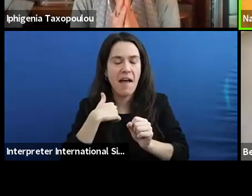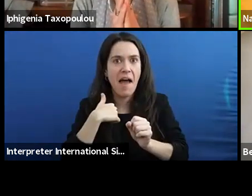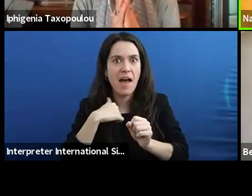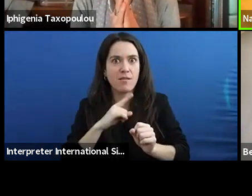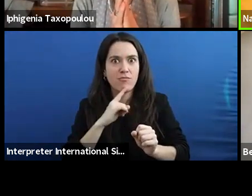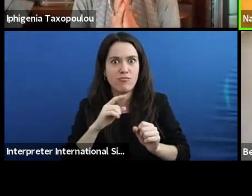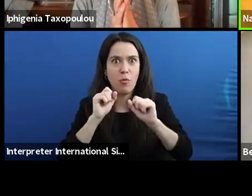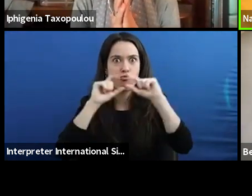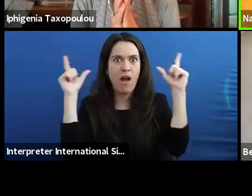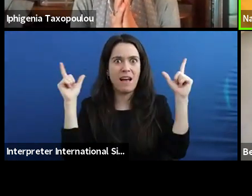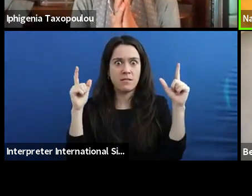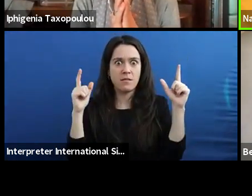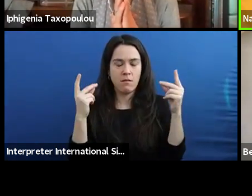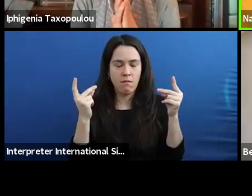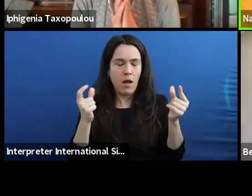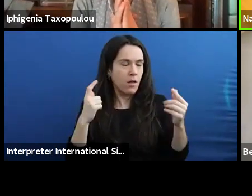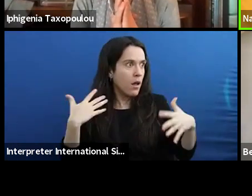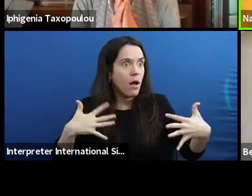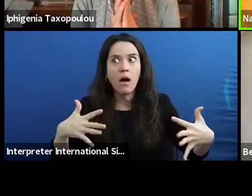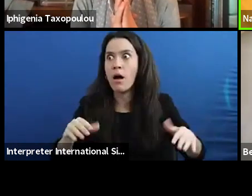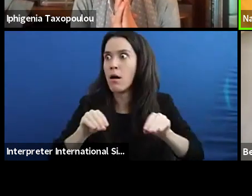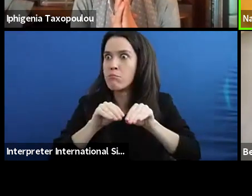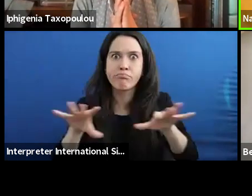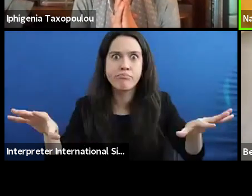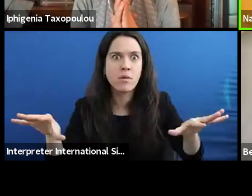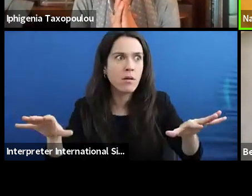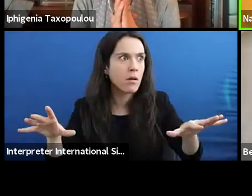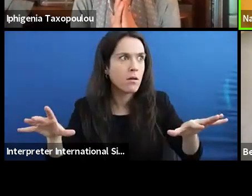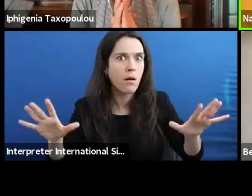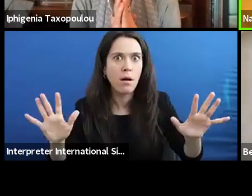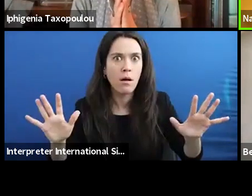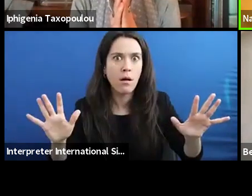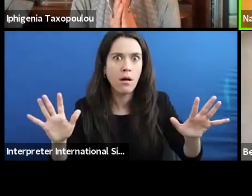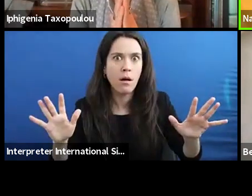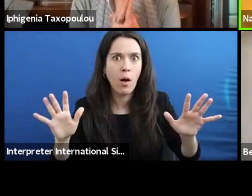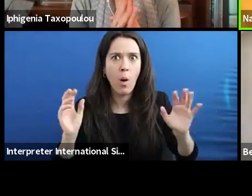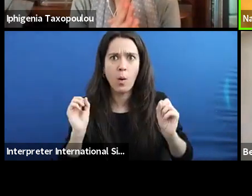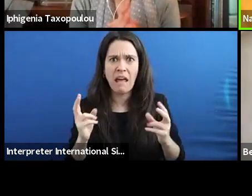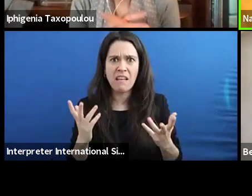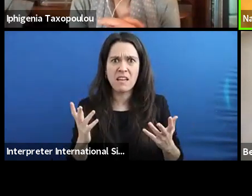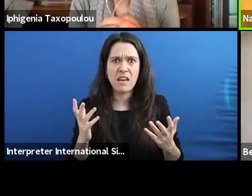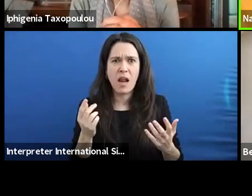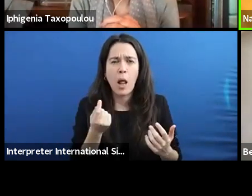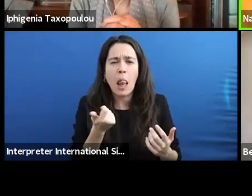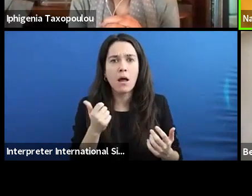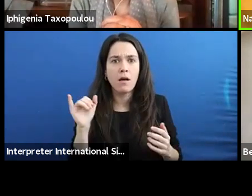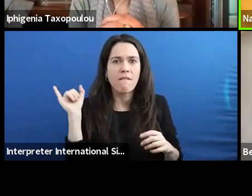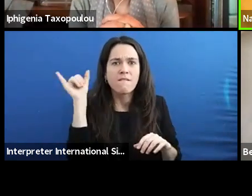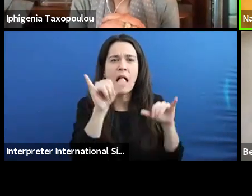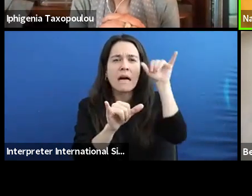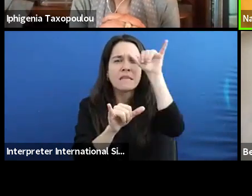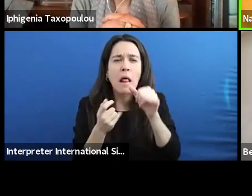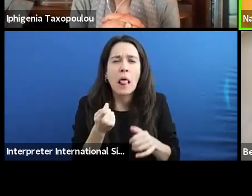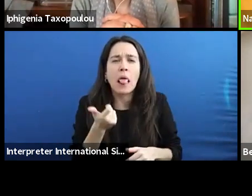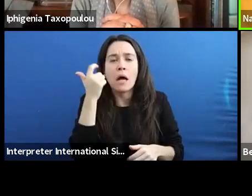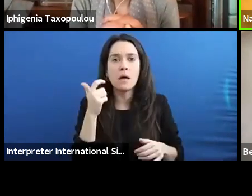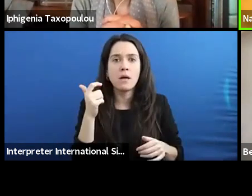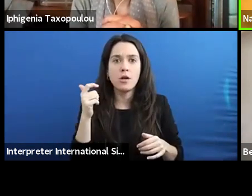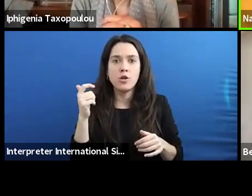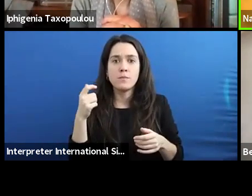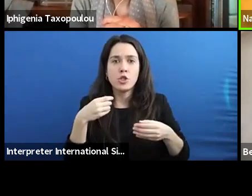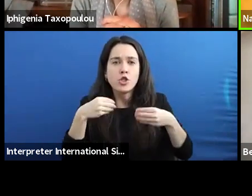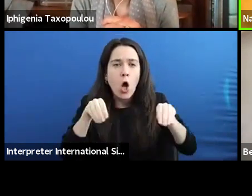So it's really like, okay, now there are only few flights, the shops are empty, the streets are